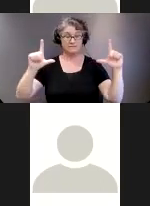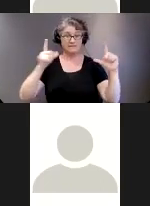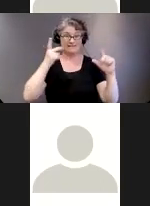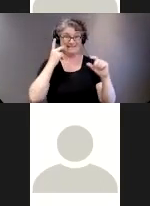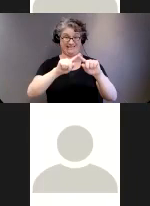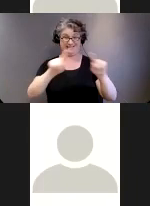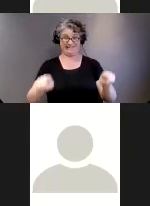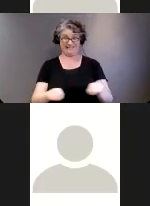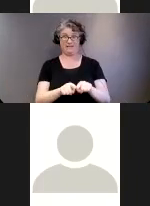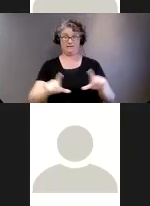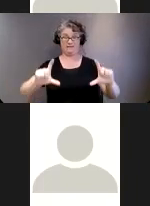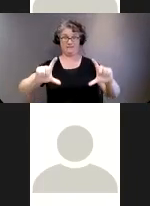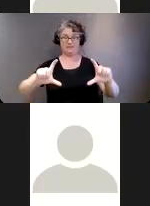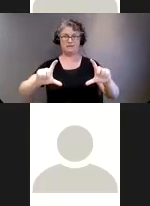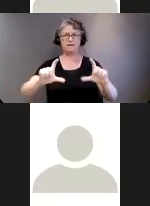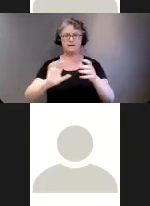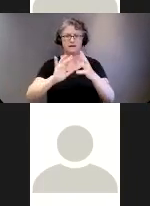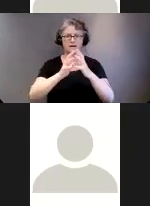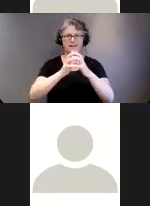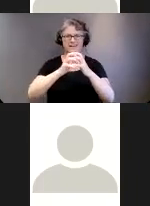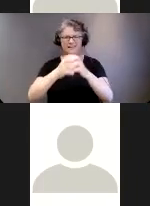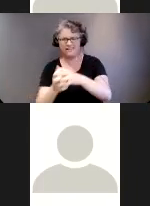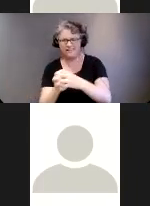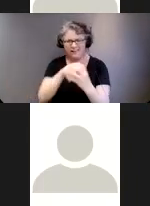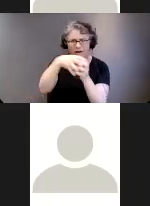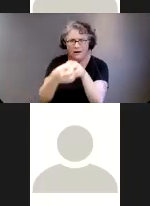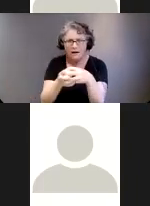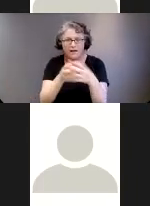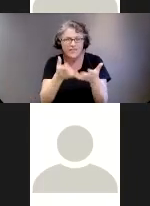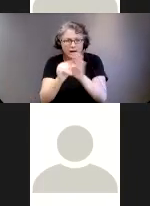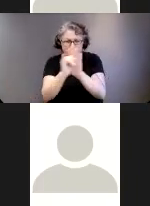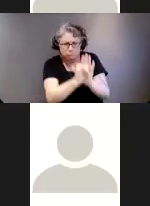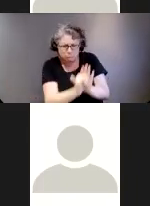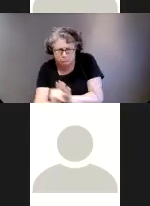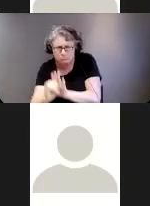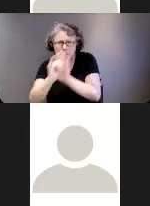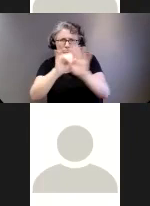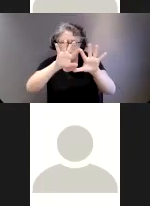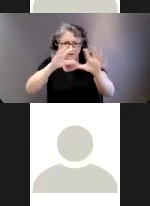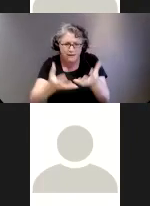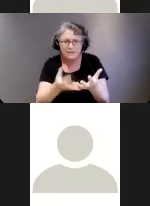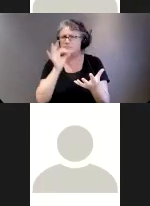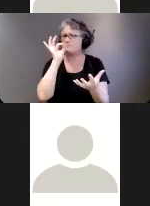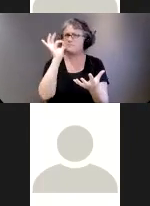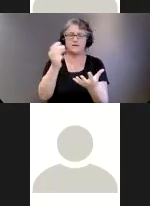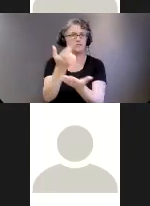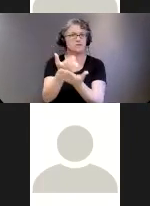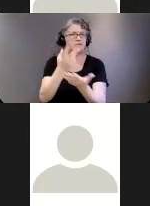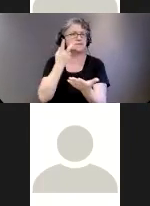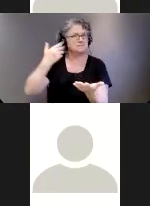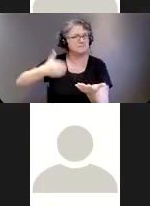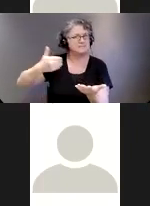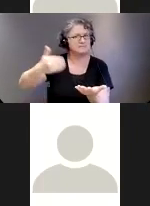actual intersectionality wheel. And you'll see this in some of our resources, and it gives you a greater sense of